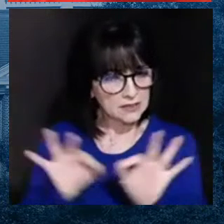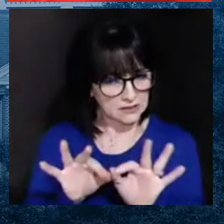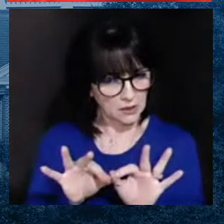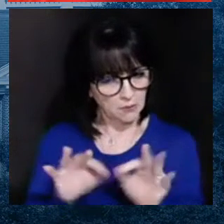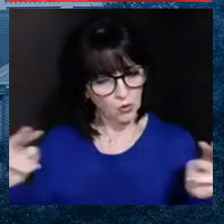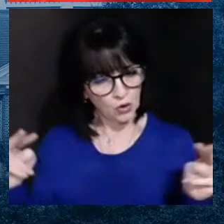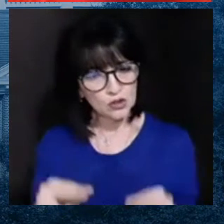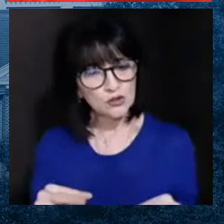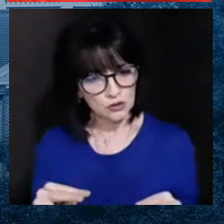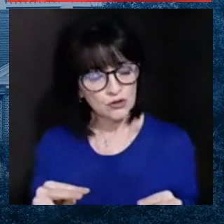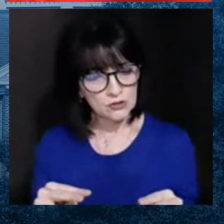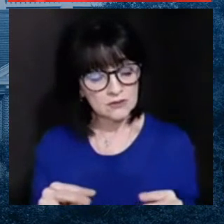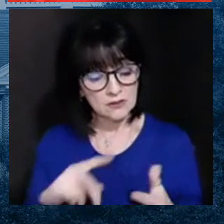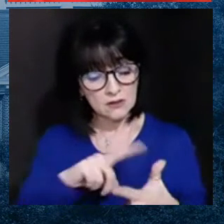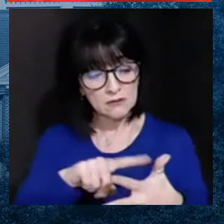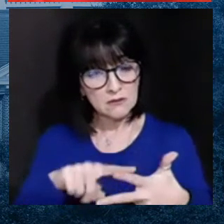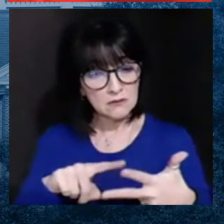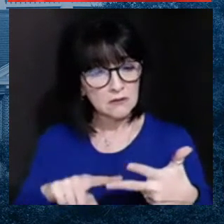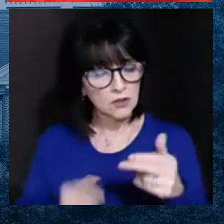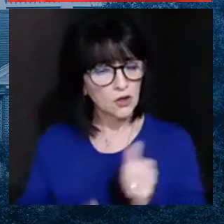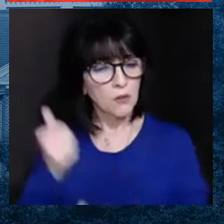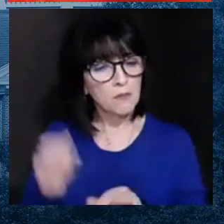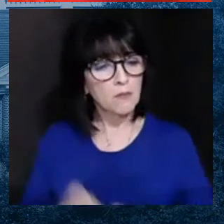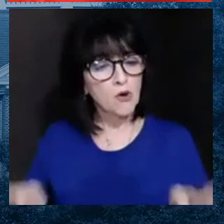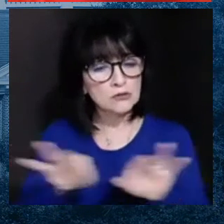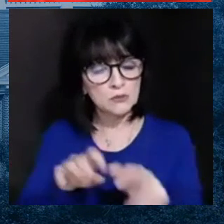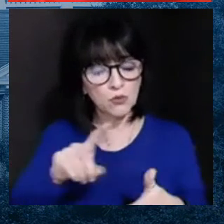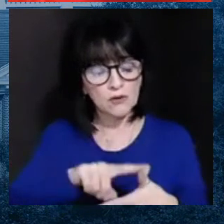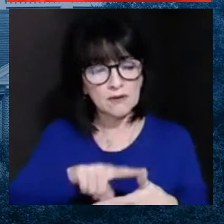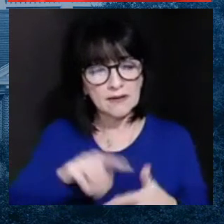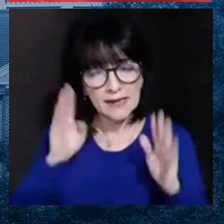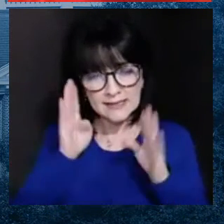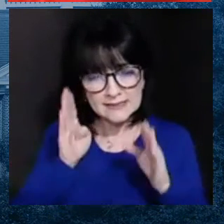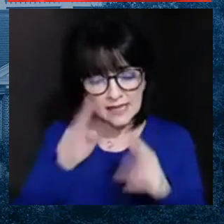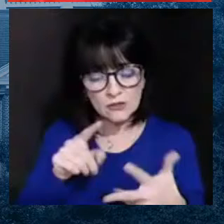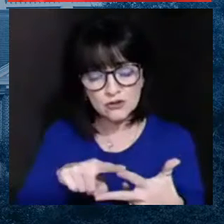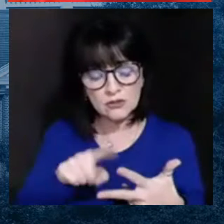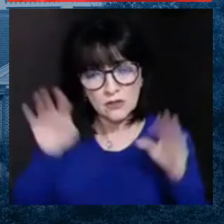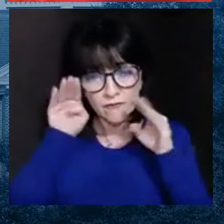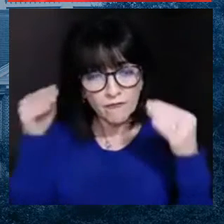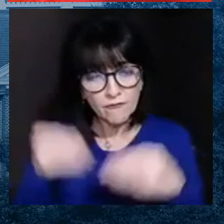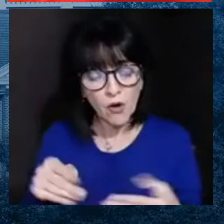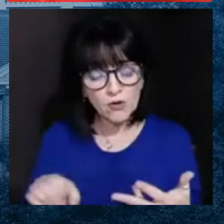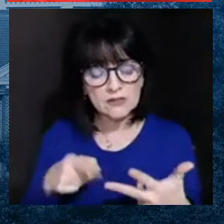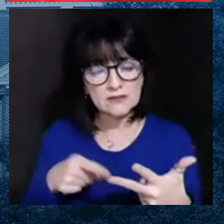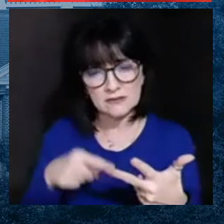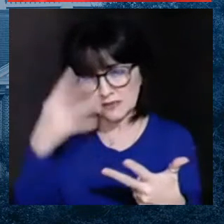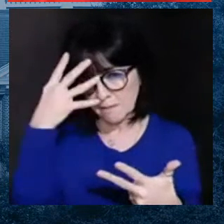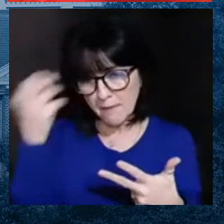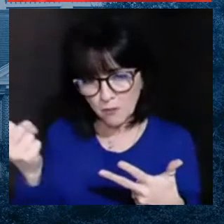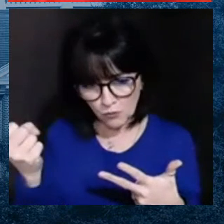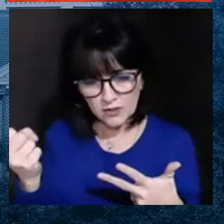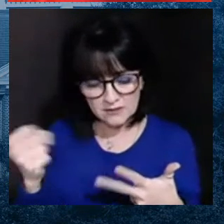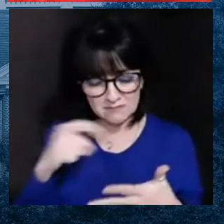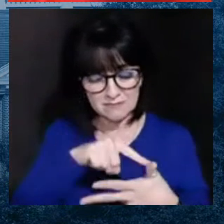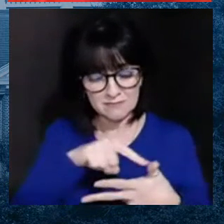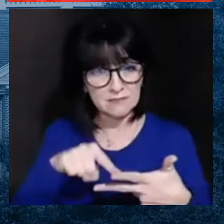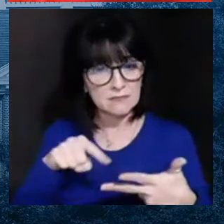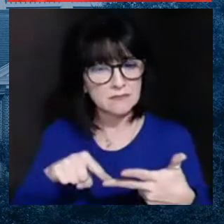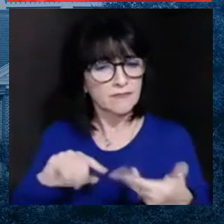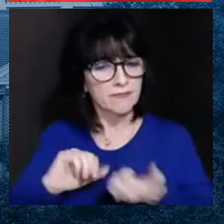most important aspects of learning are attention, focus, and memory, and all are controlled by our